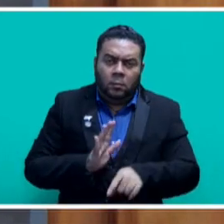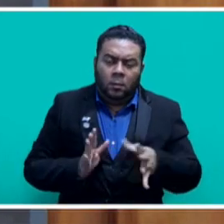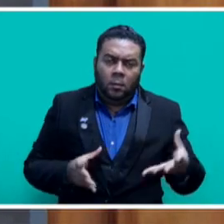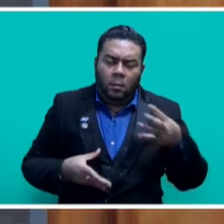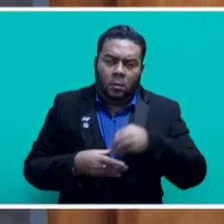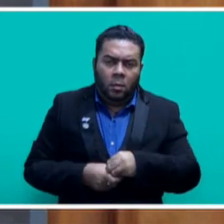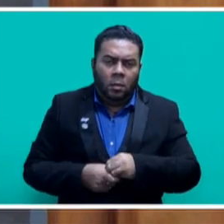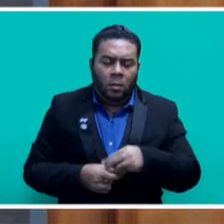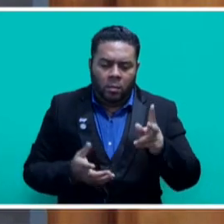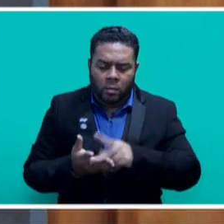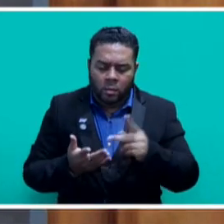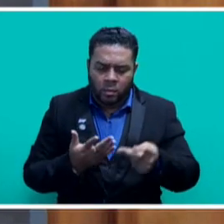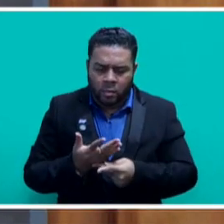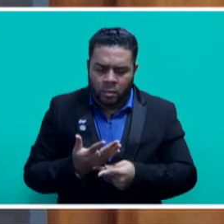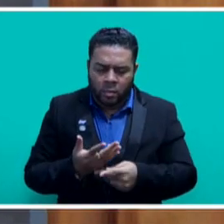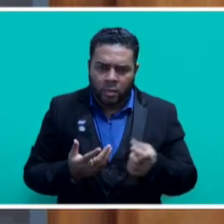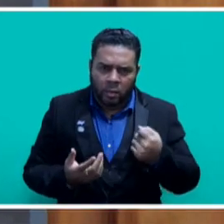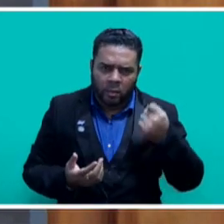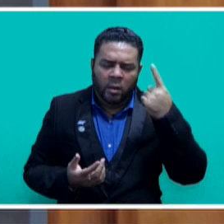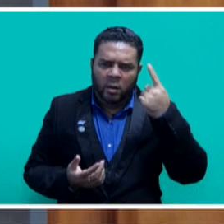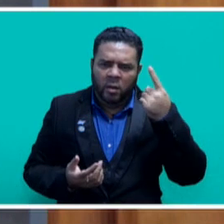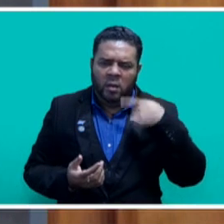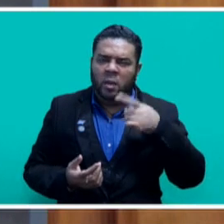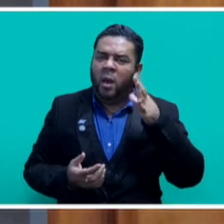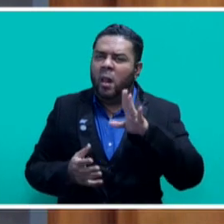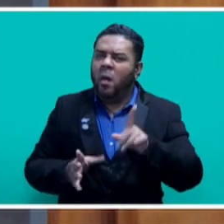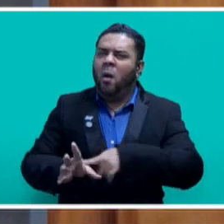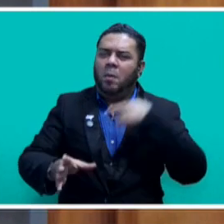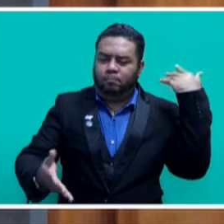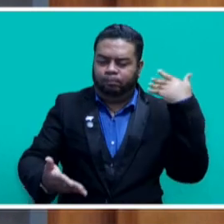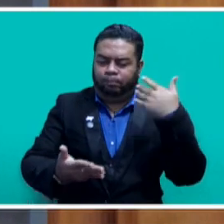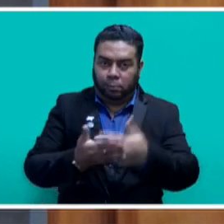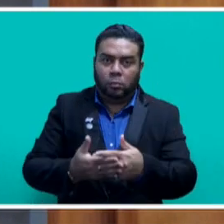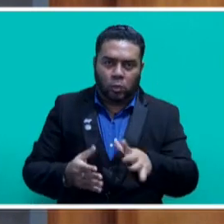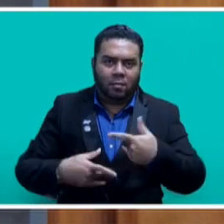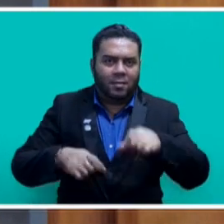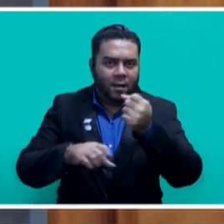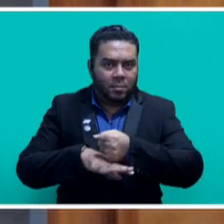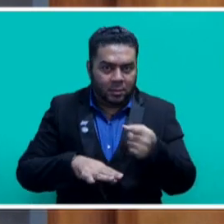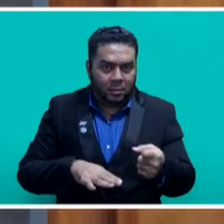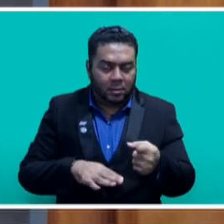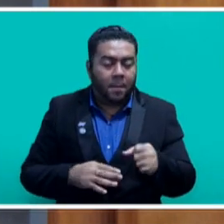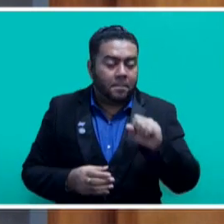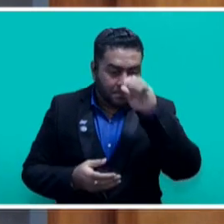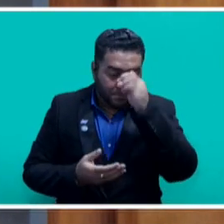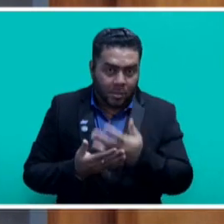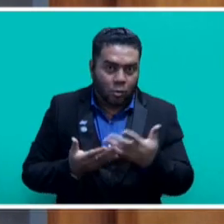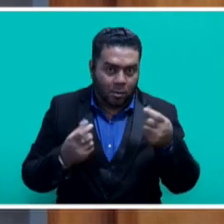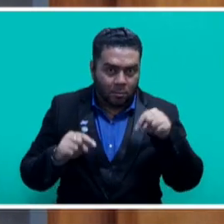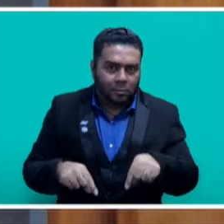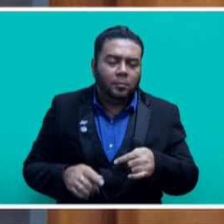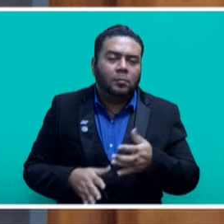this initiative, considering their long-standing experience in the government. However, it